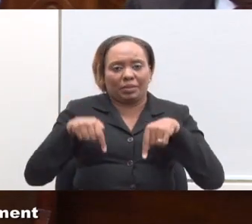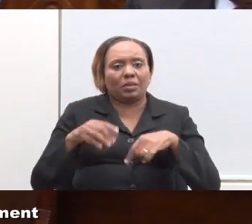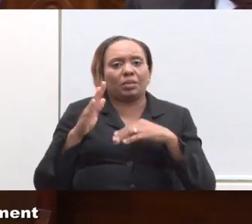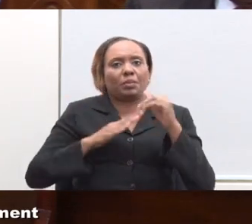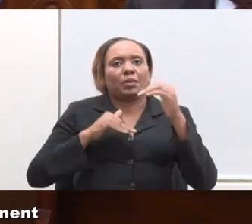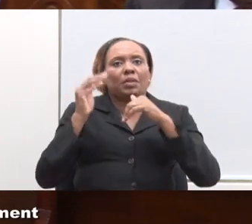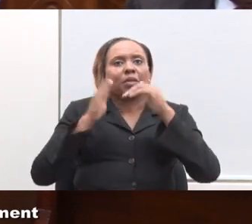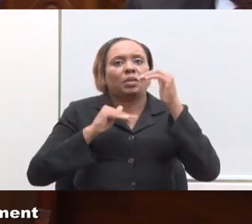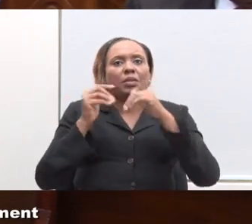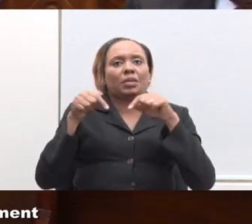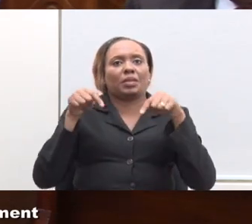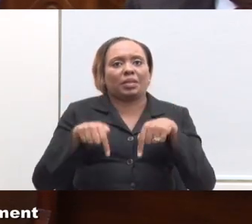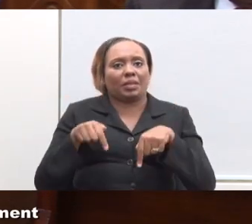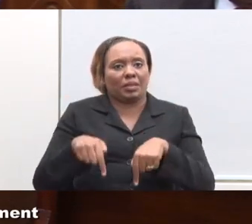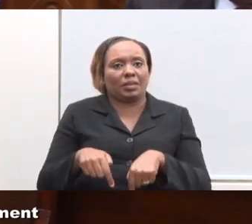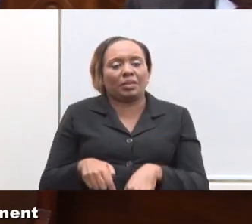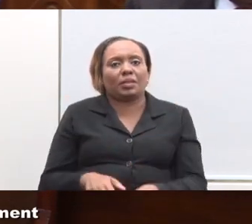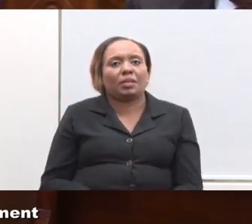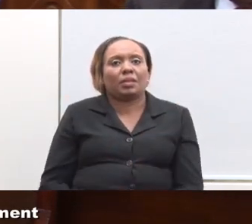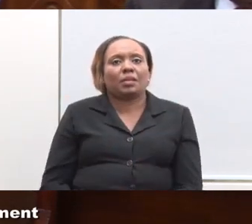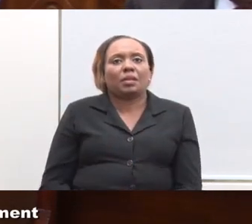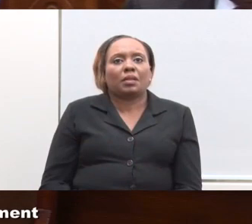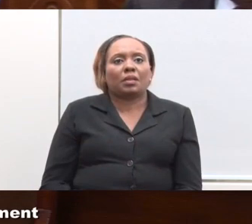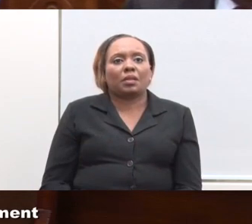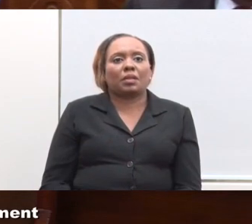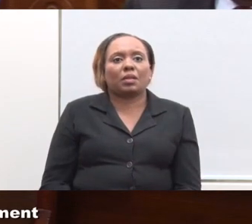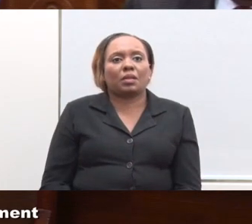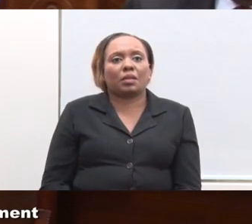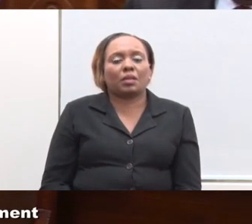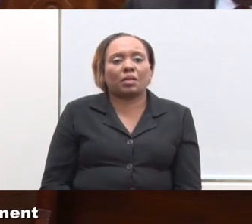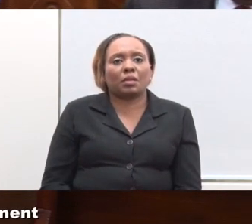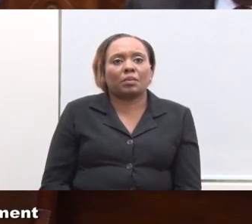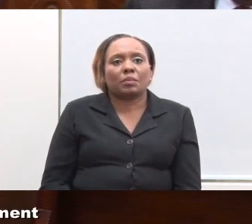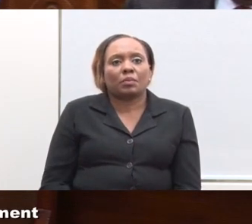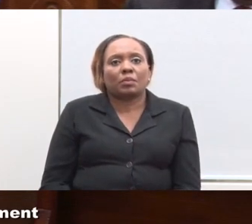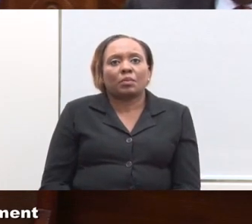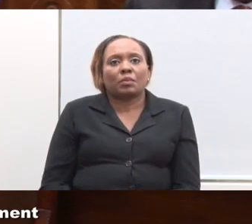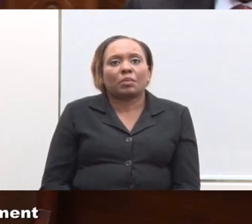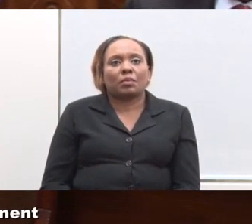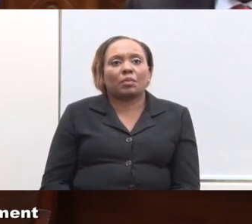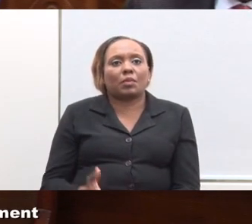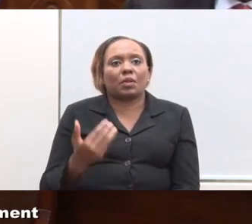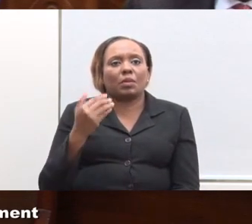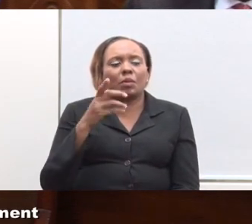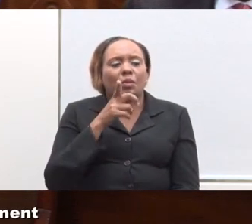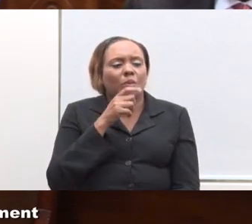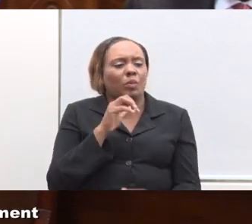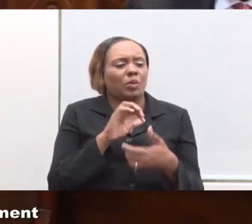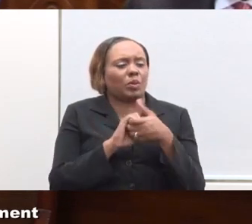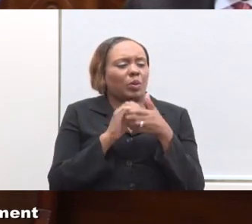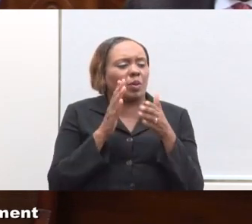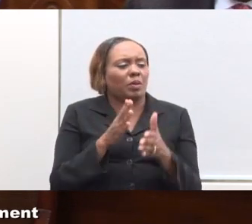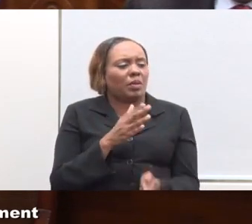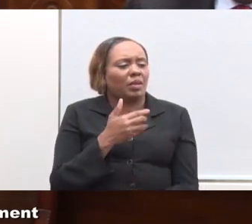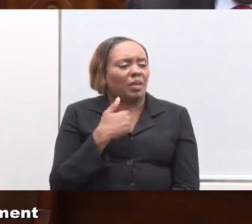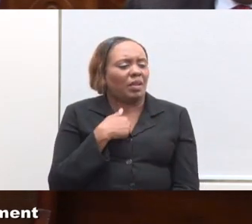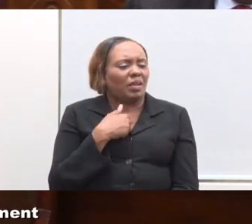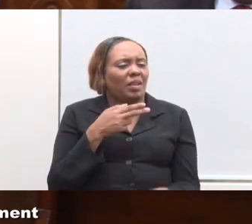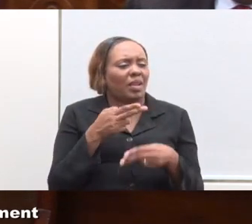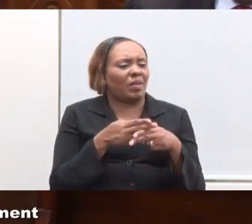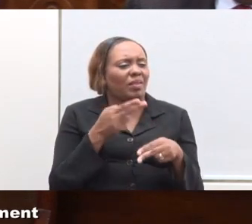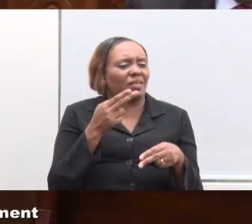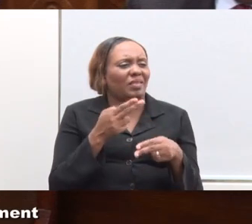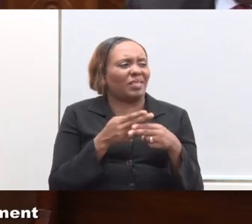which is the subject of the ownership of Enlico. Every time I call that name, it feels funny.